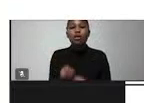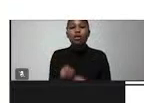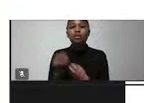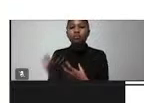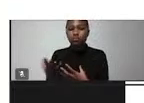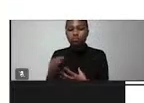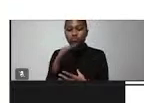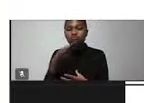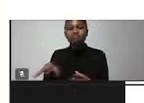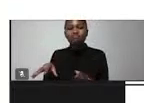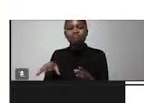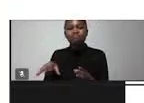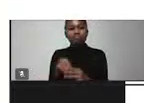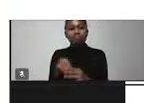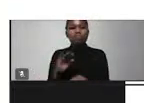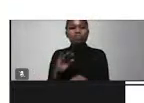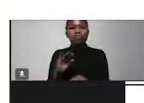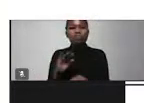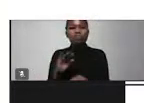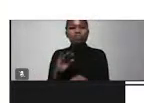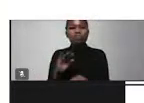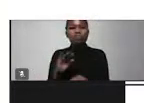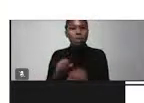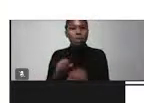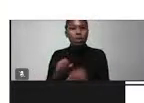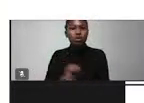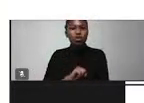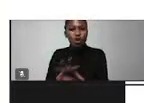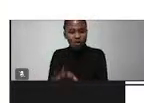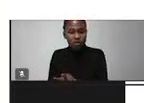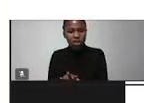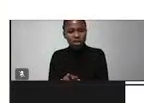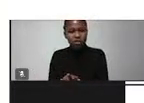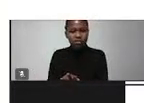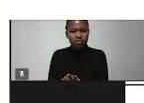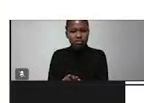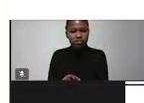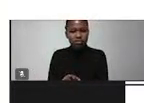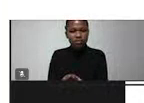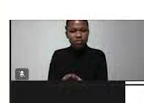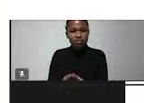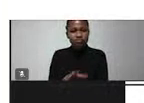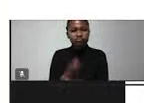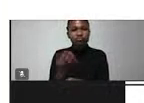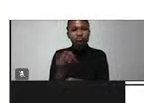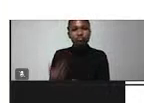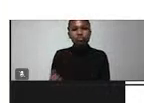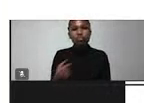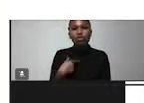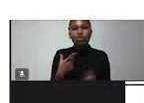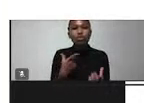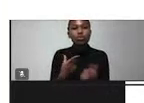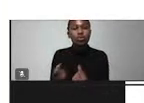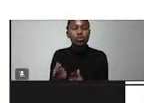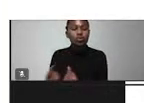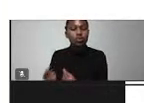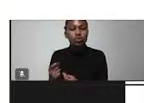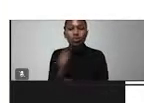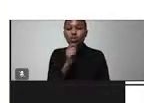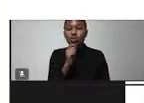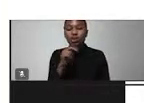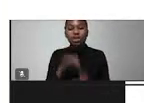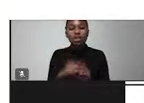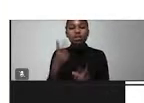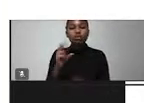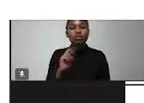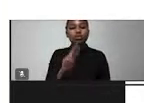in terms of COVID. So there was 2 years where there wasn't the normal sort of trends that we usually see. In 2022,